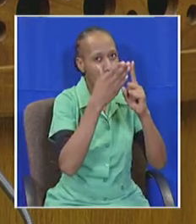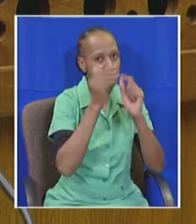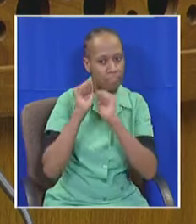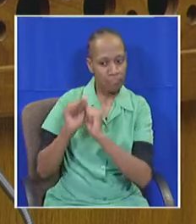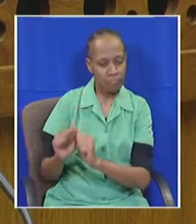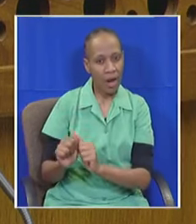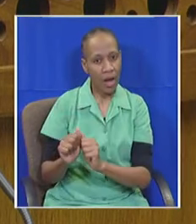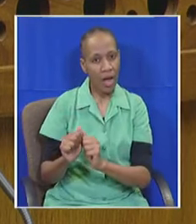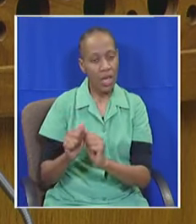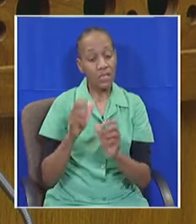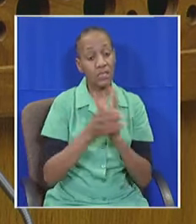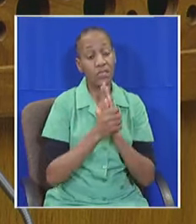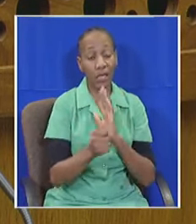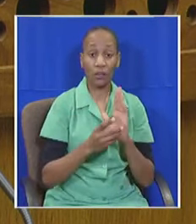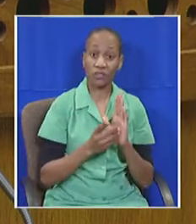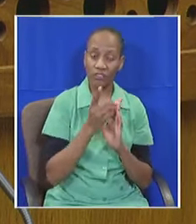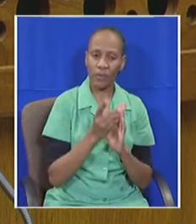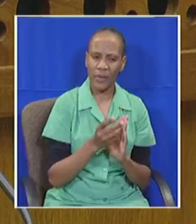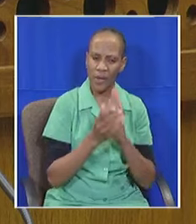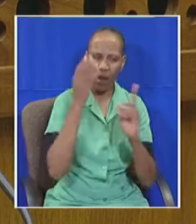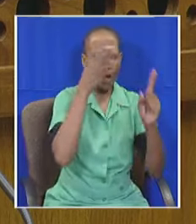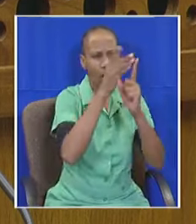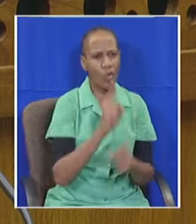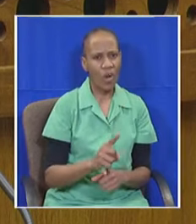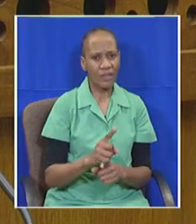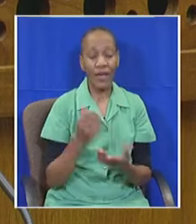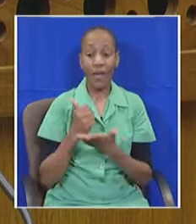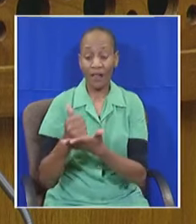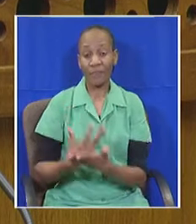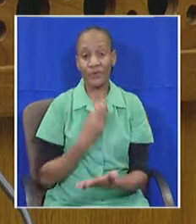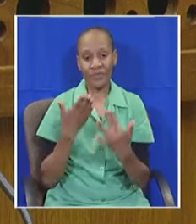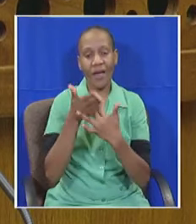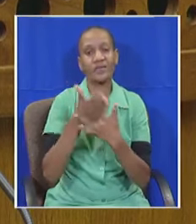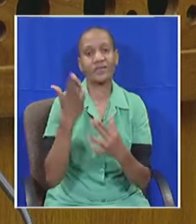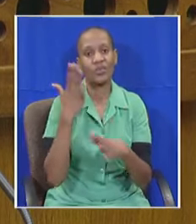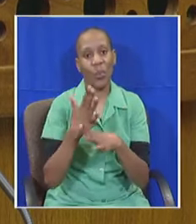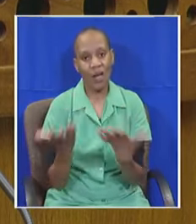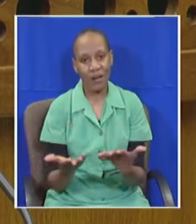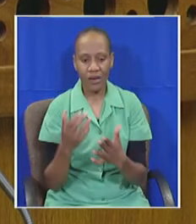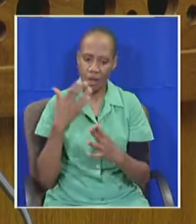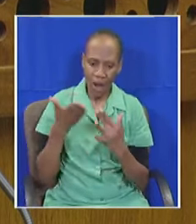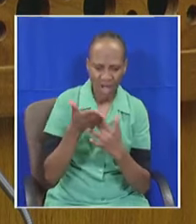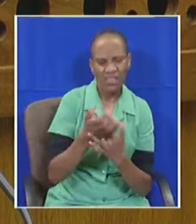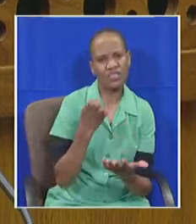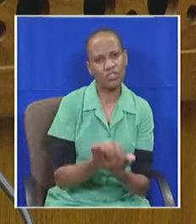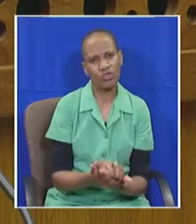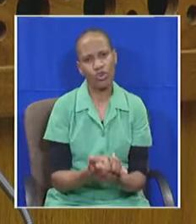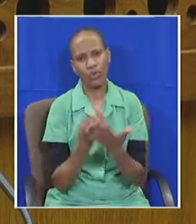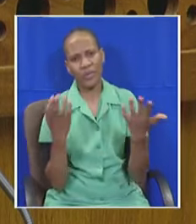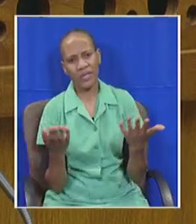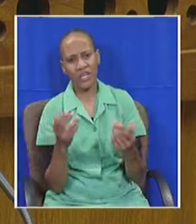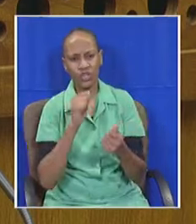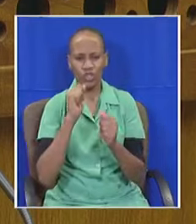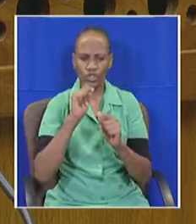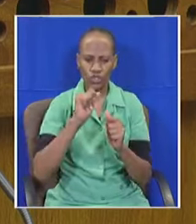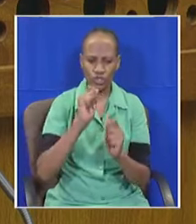primary aims of the skills development is to improve access to labor markets in the formal economy, increase income and strengthen social